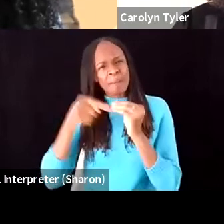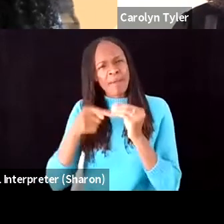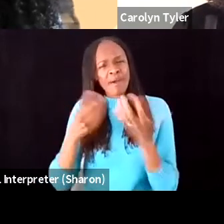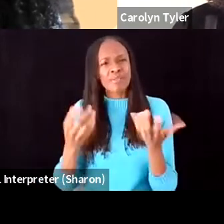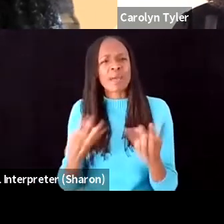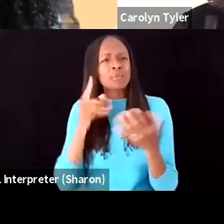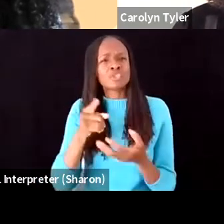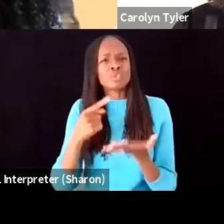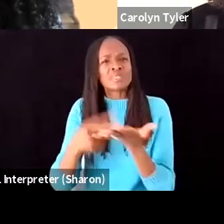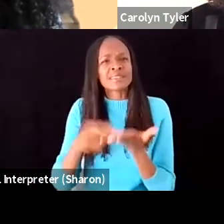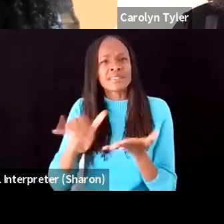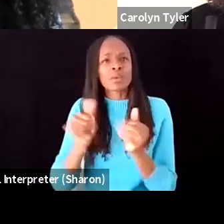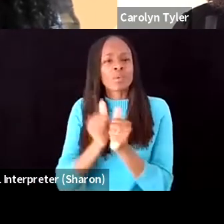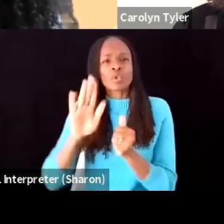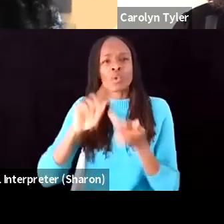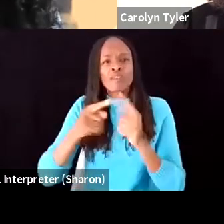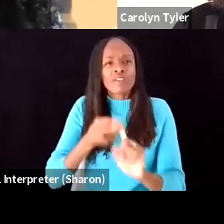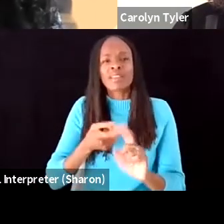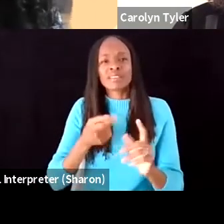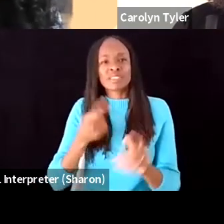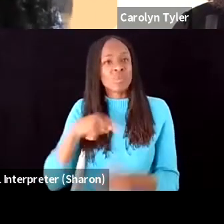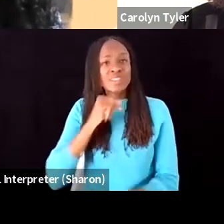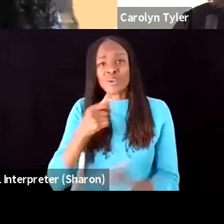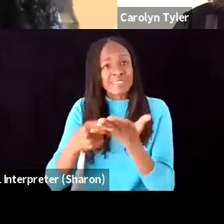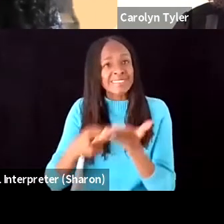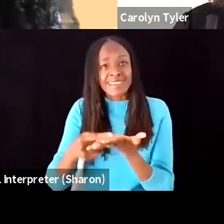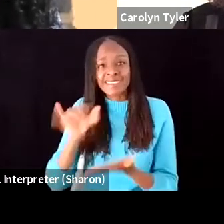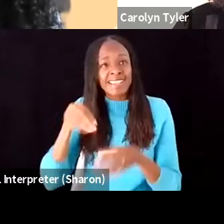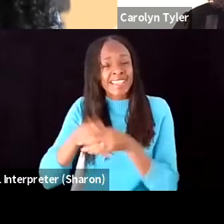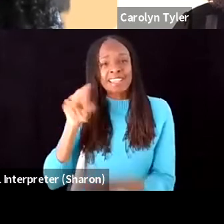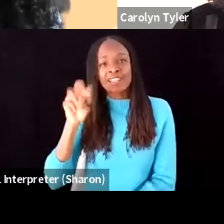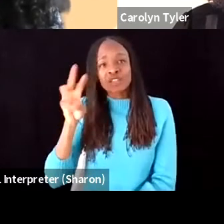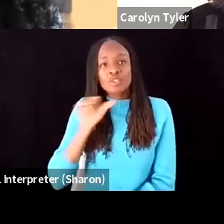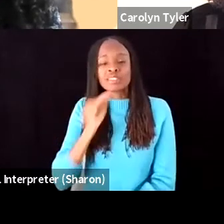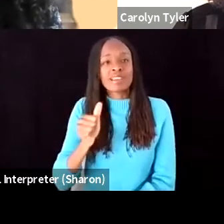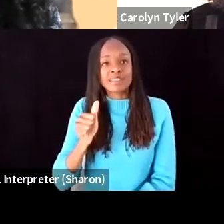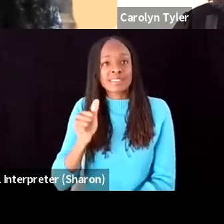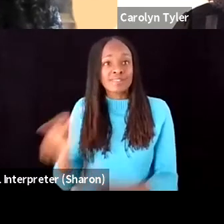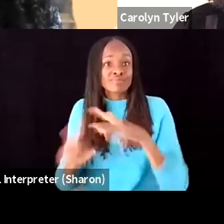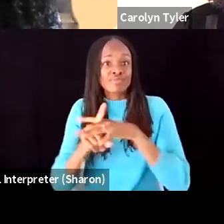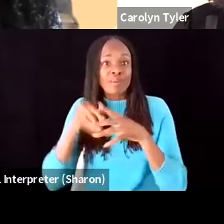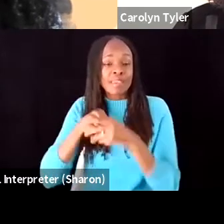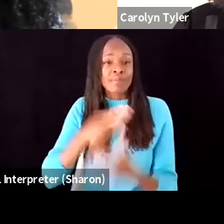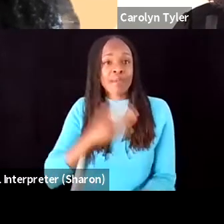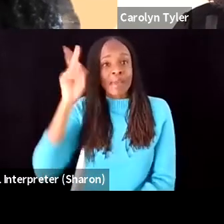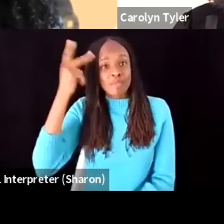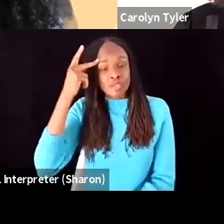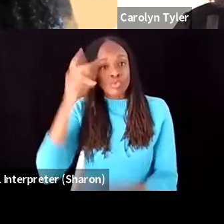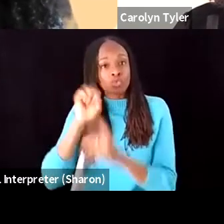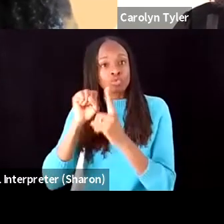We don't discuss that in the news. It doesn't come up in my political stories as often as I would